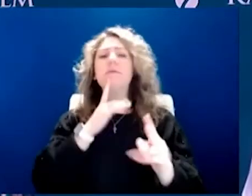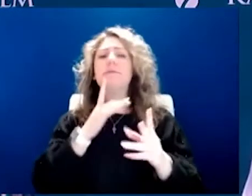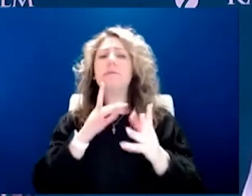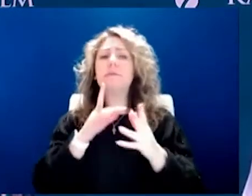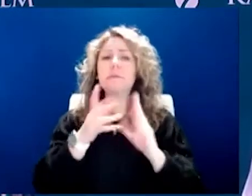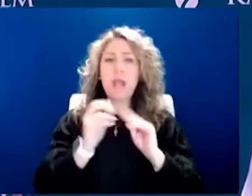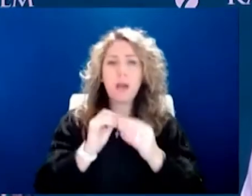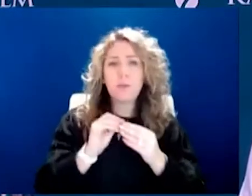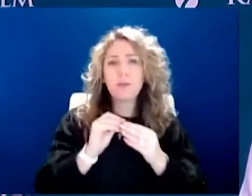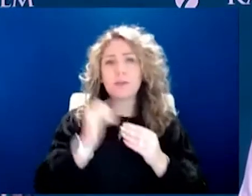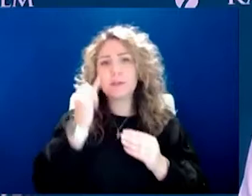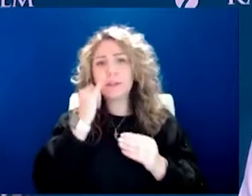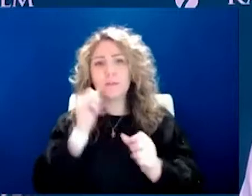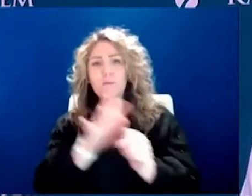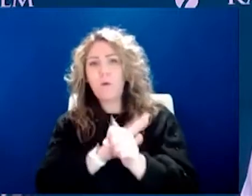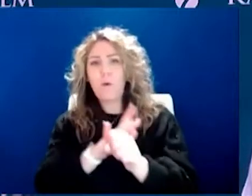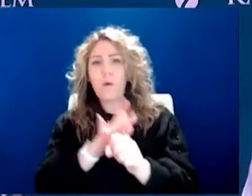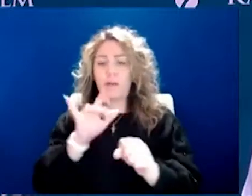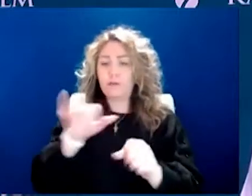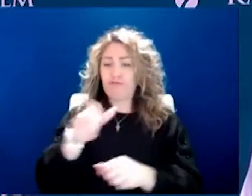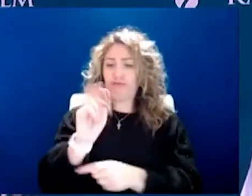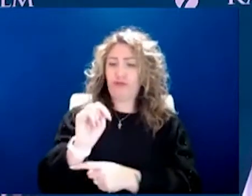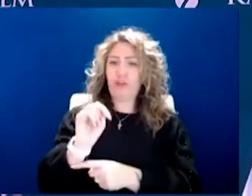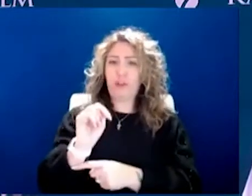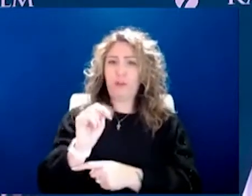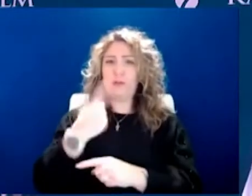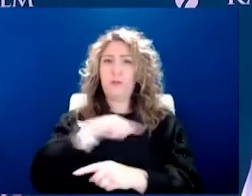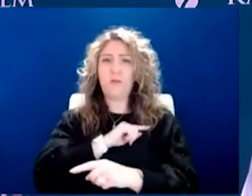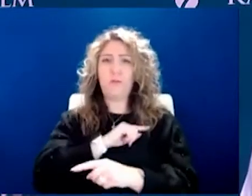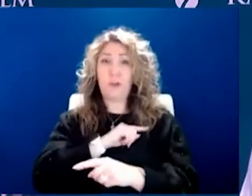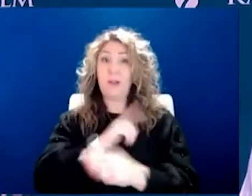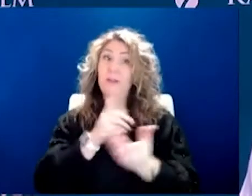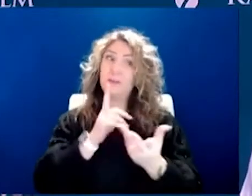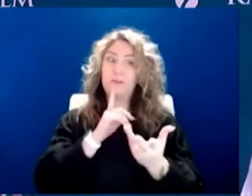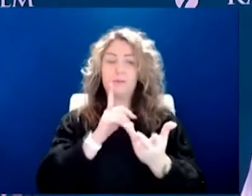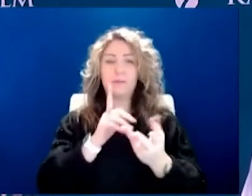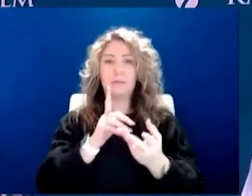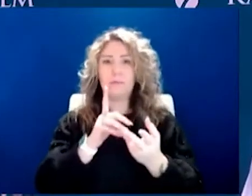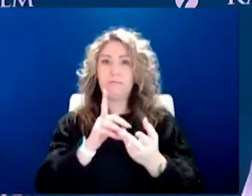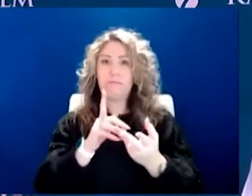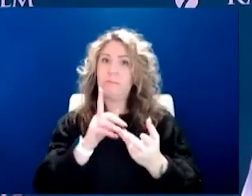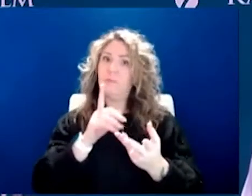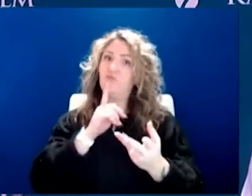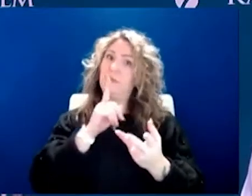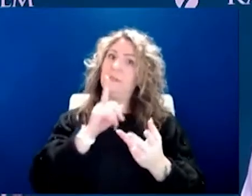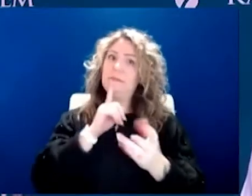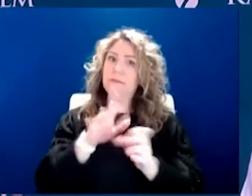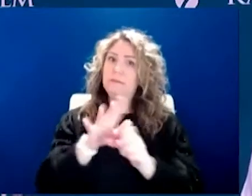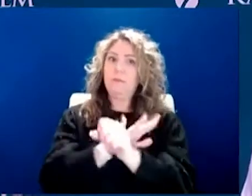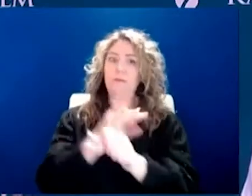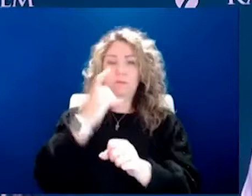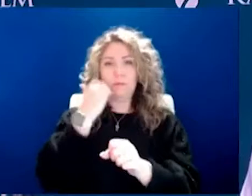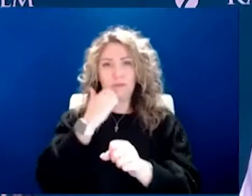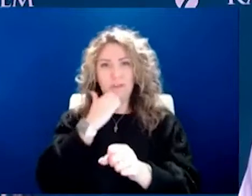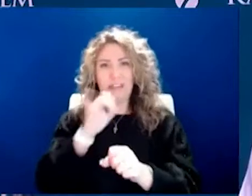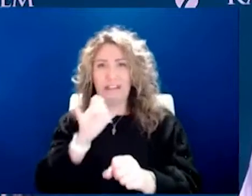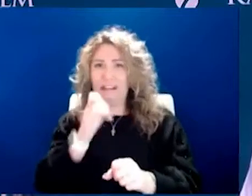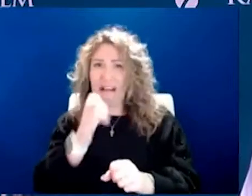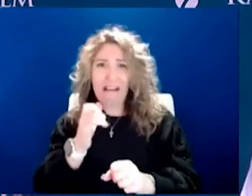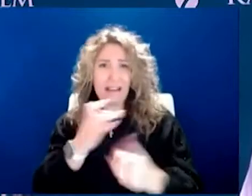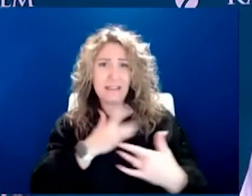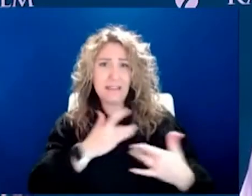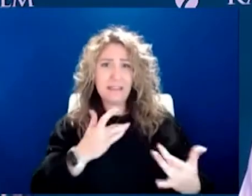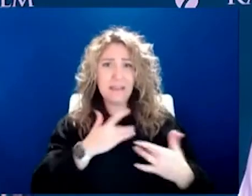in this month of January we're at or above our morgue capacity almost every day, which is definitely unusual.